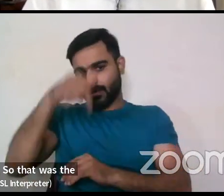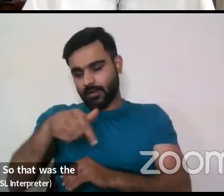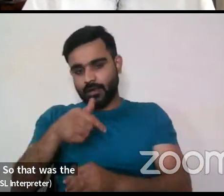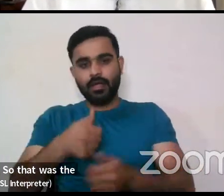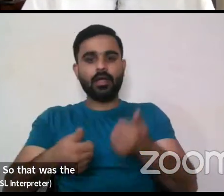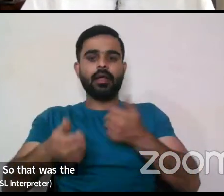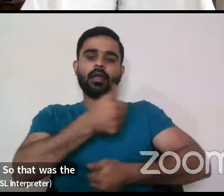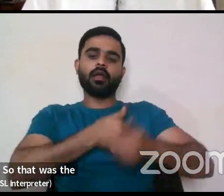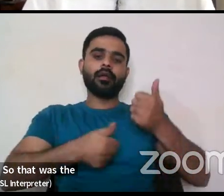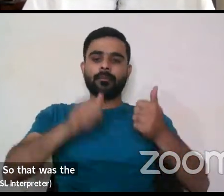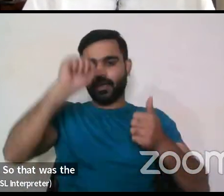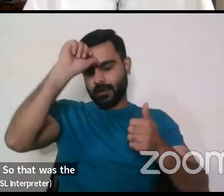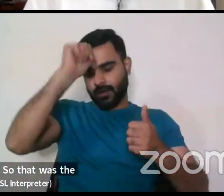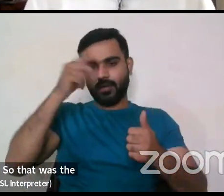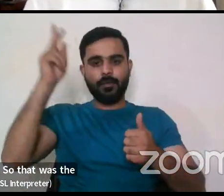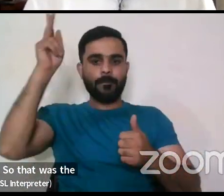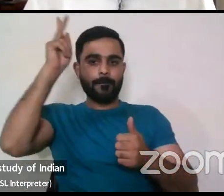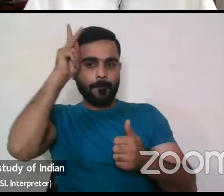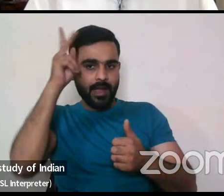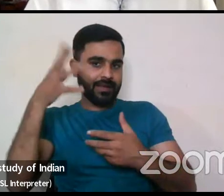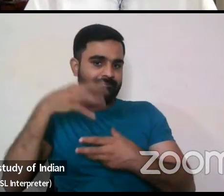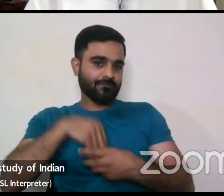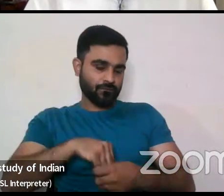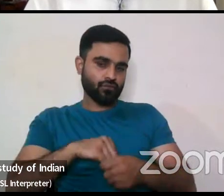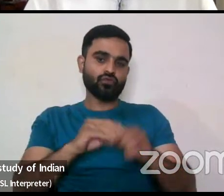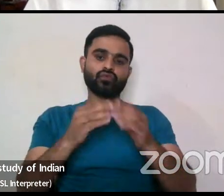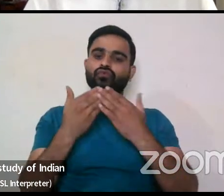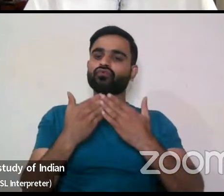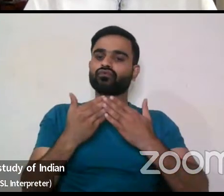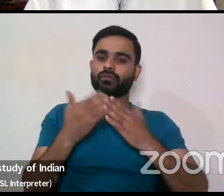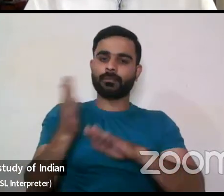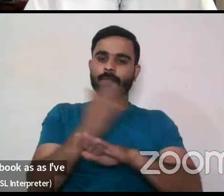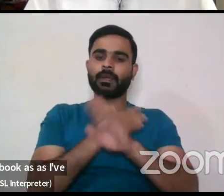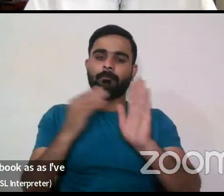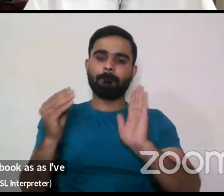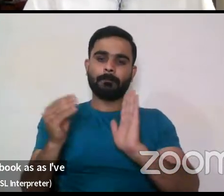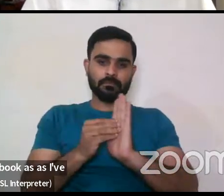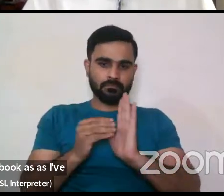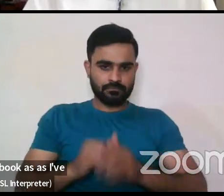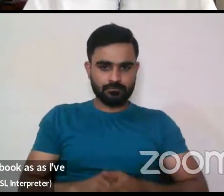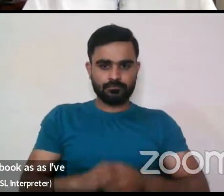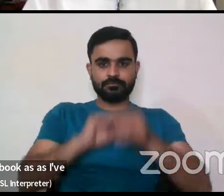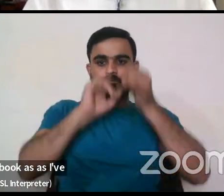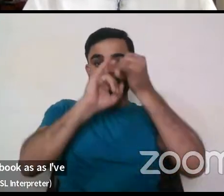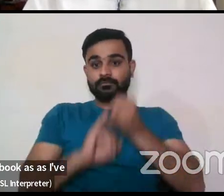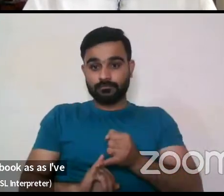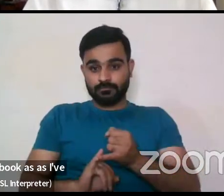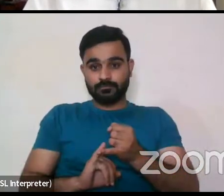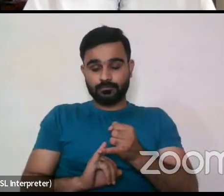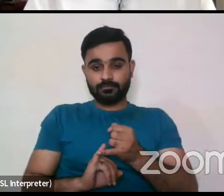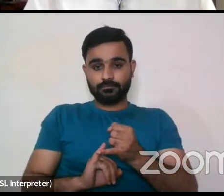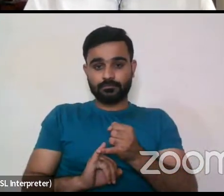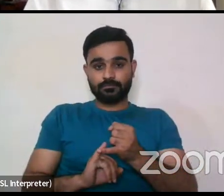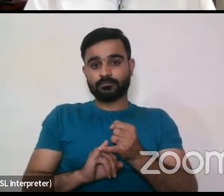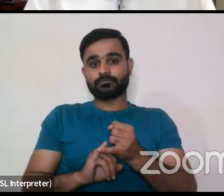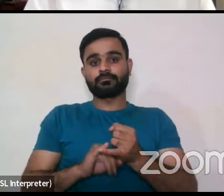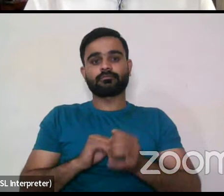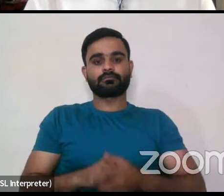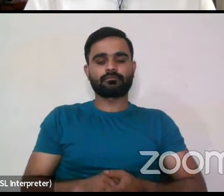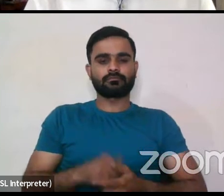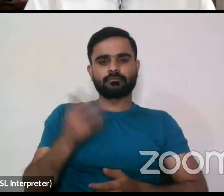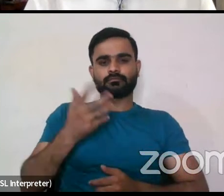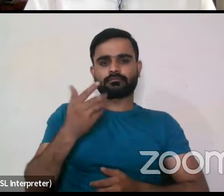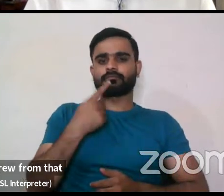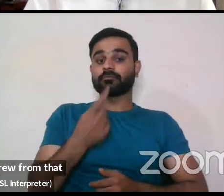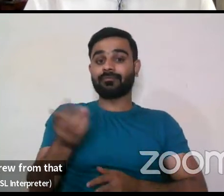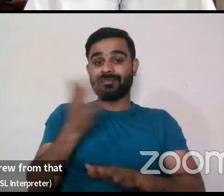comparative study of India and Pakistan, which was the core of my book, as I've mentioned earlier. South Asia then grew from that. Because I think